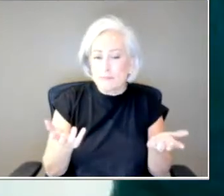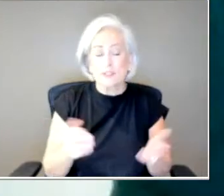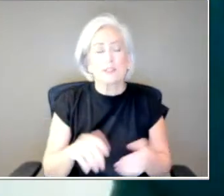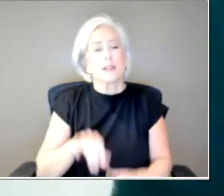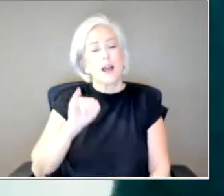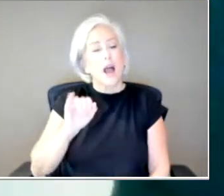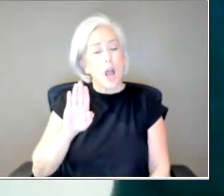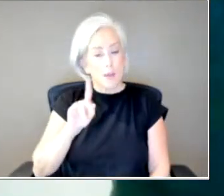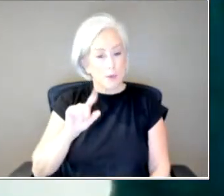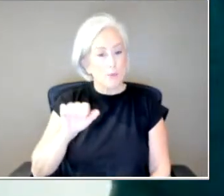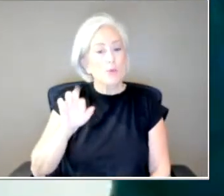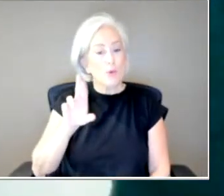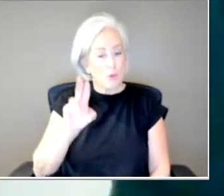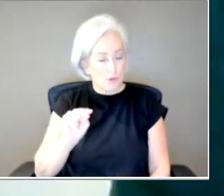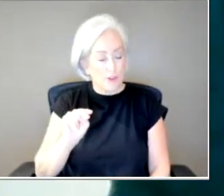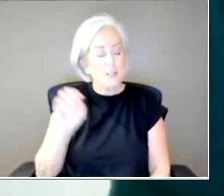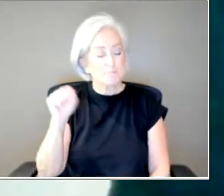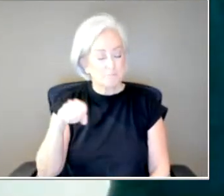ibuprofen,